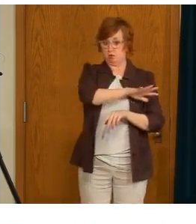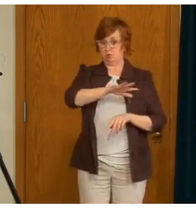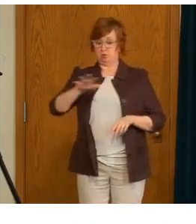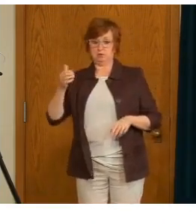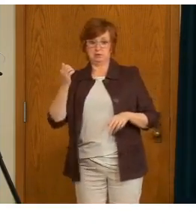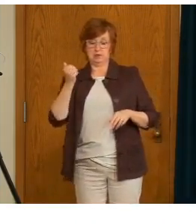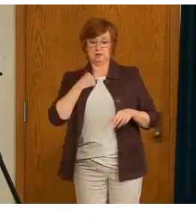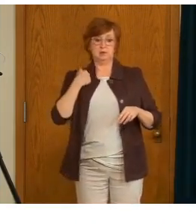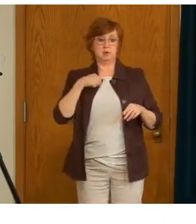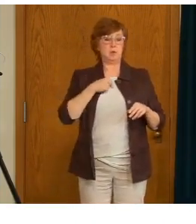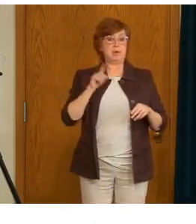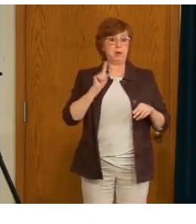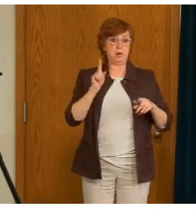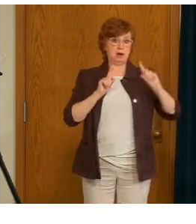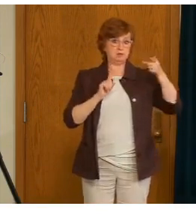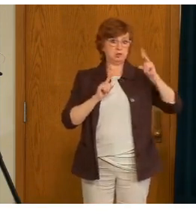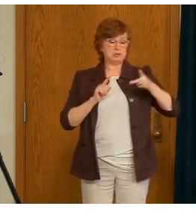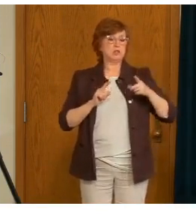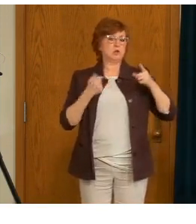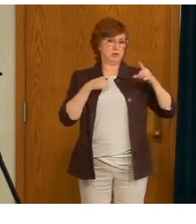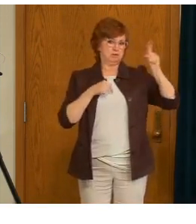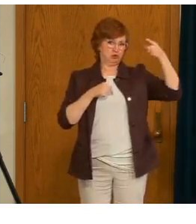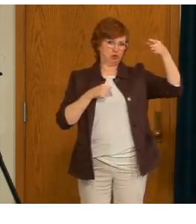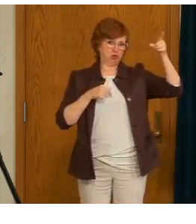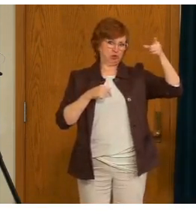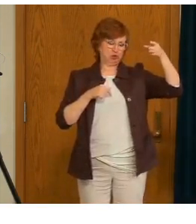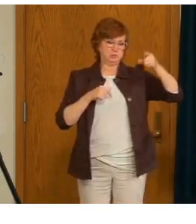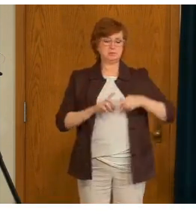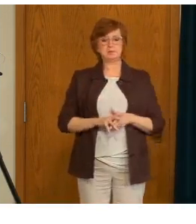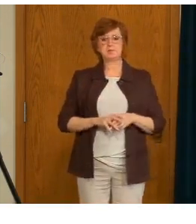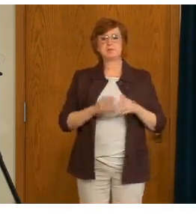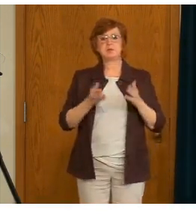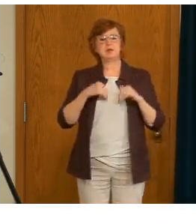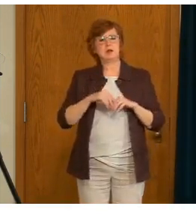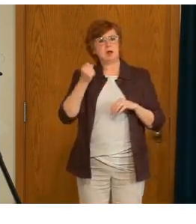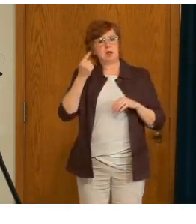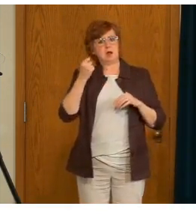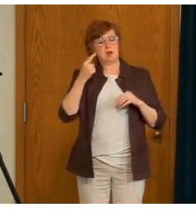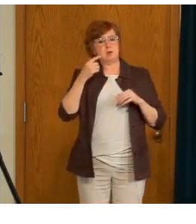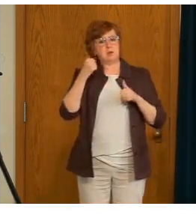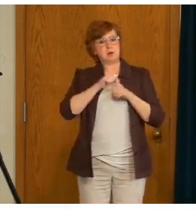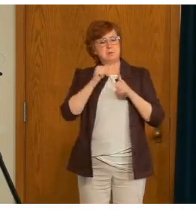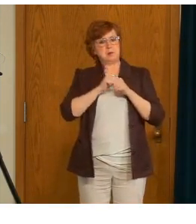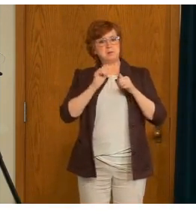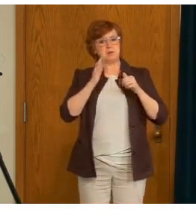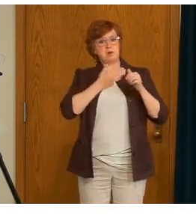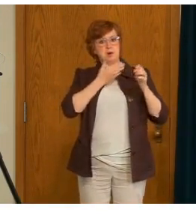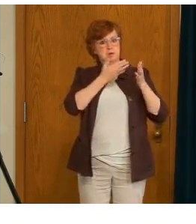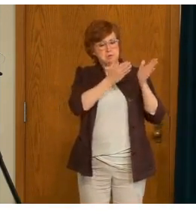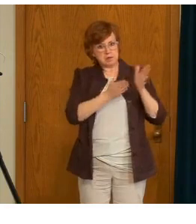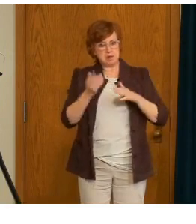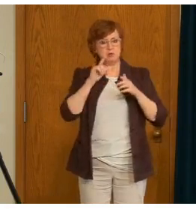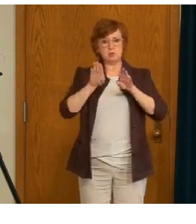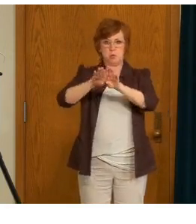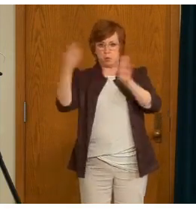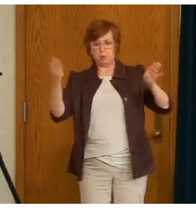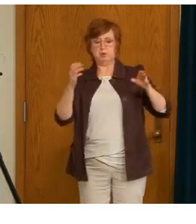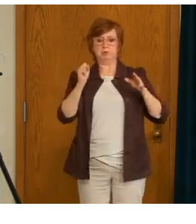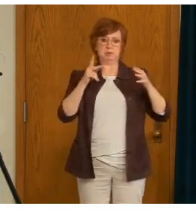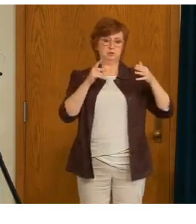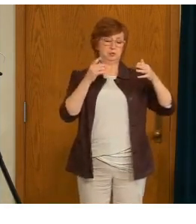Canada. We're also very close to reaching our first threshold on our three-step reopening roadmap, which